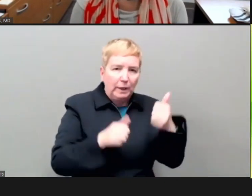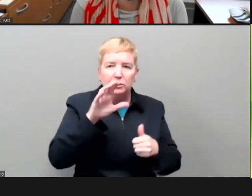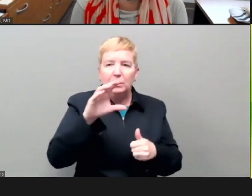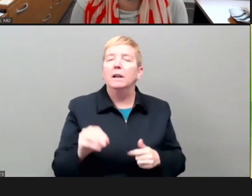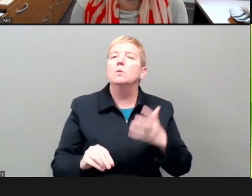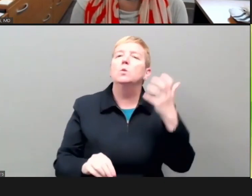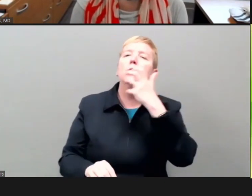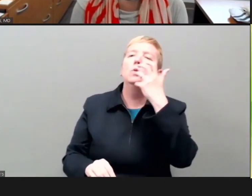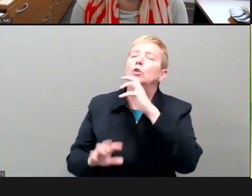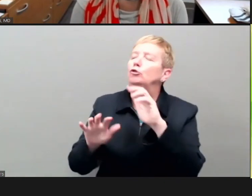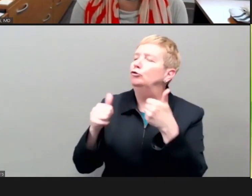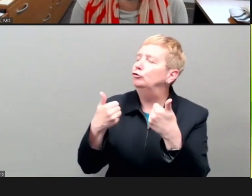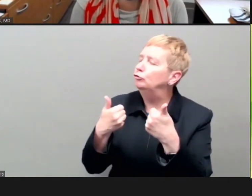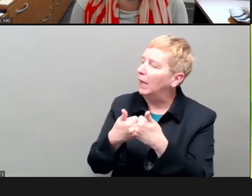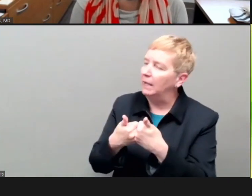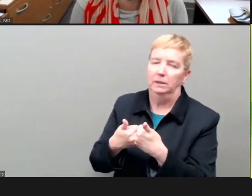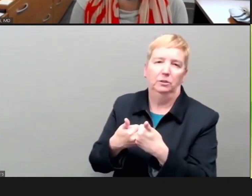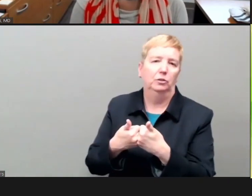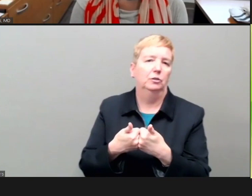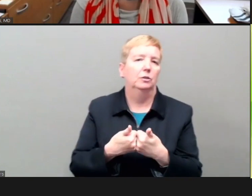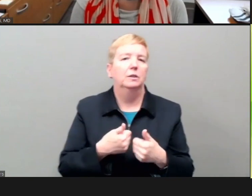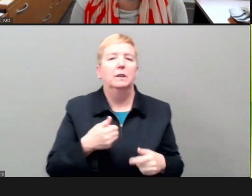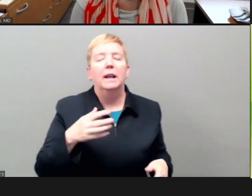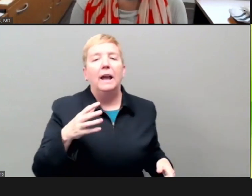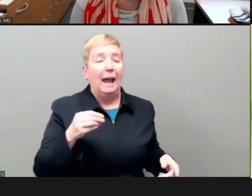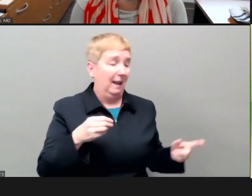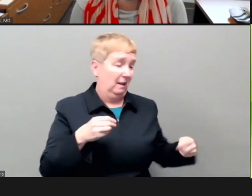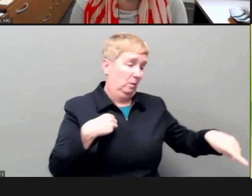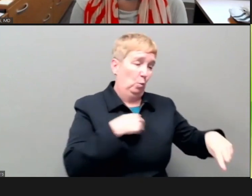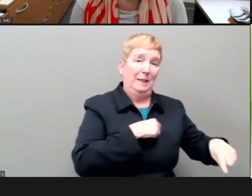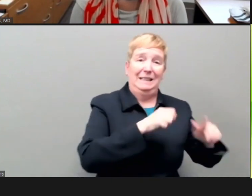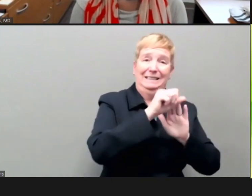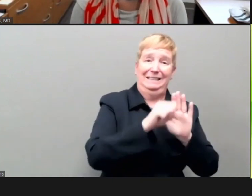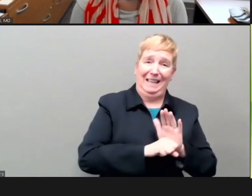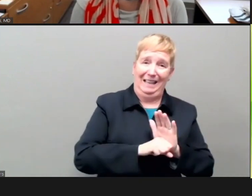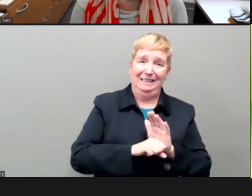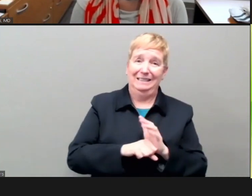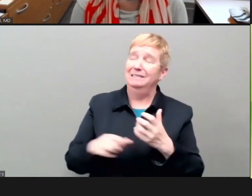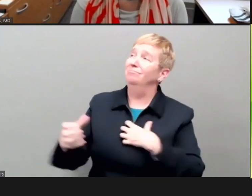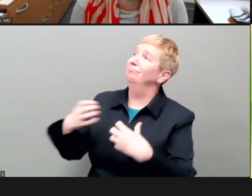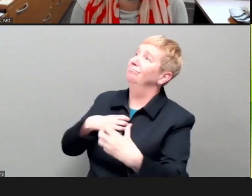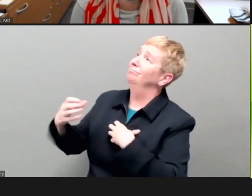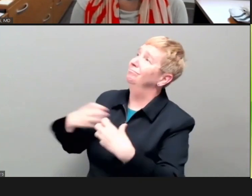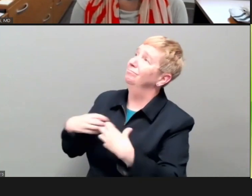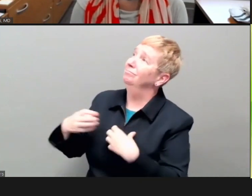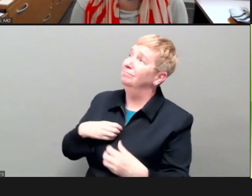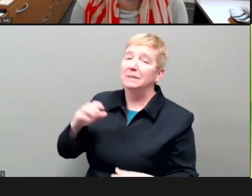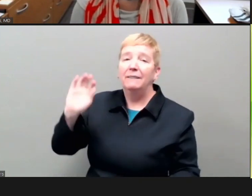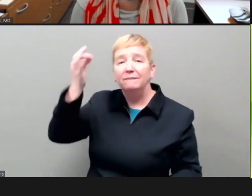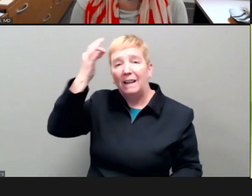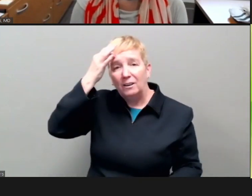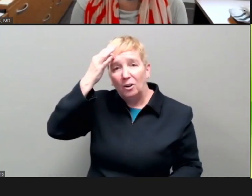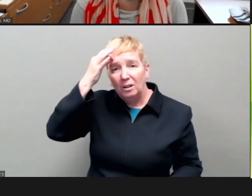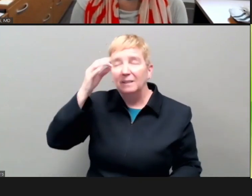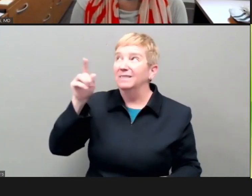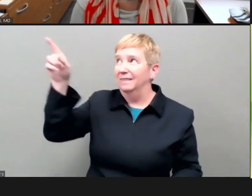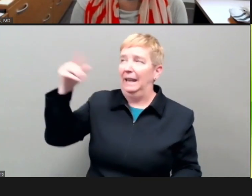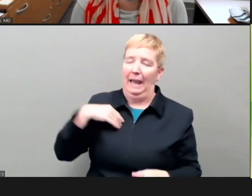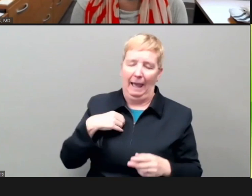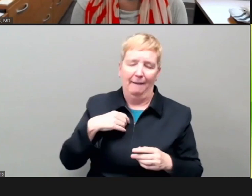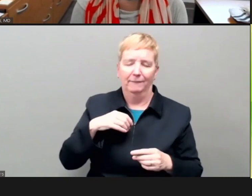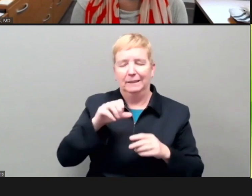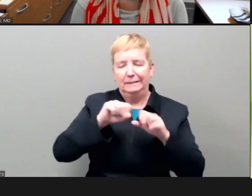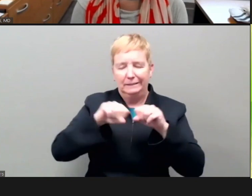complaint by states to the White House, who inherited a data system that didn't quite work, Tiberius. I mean, it's been